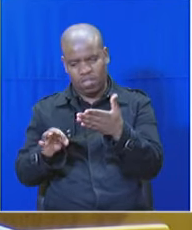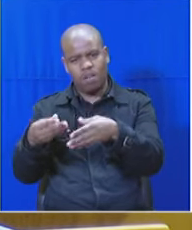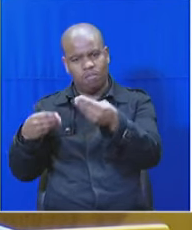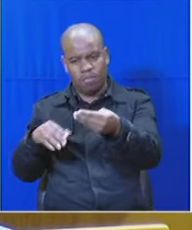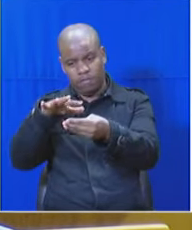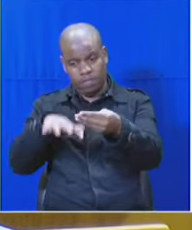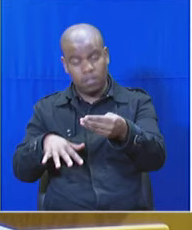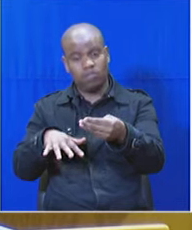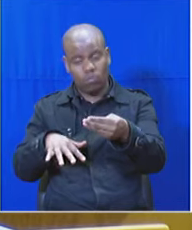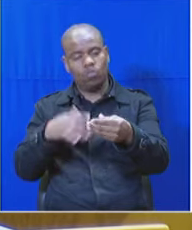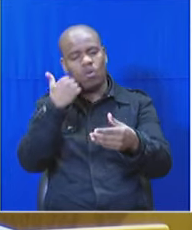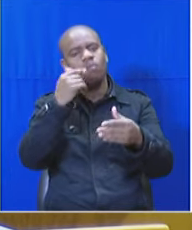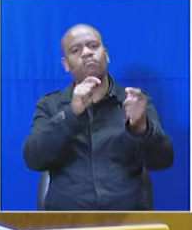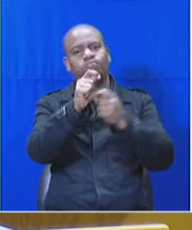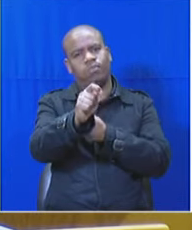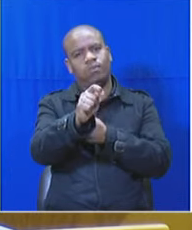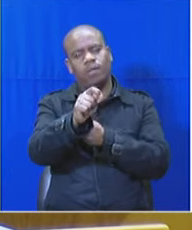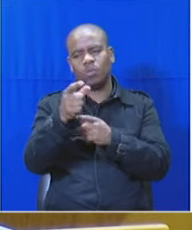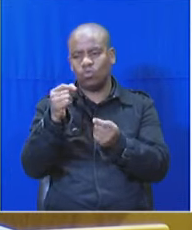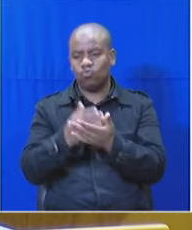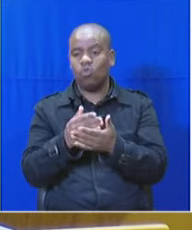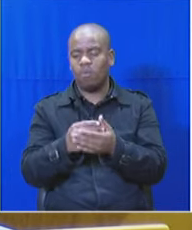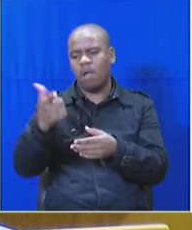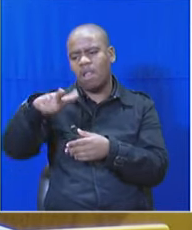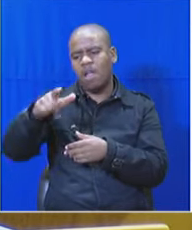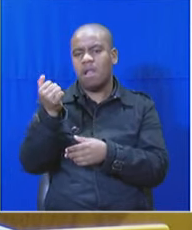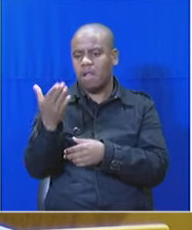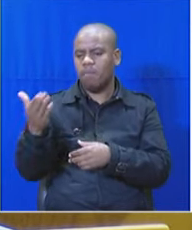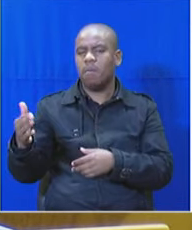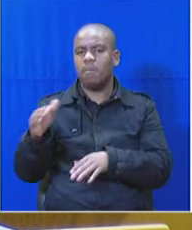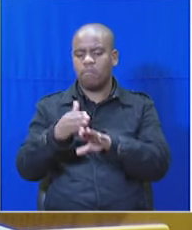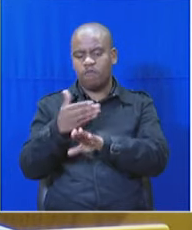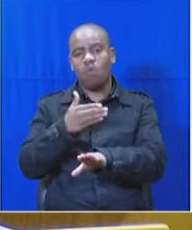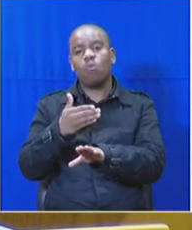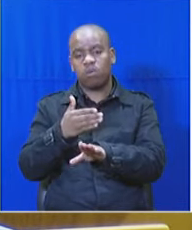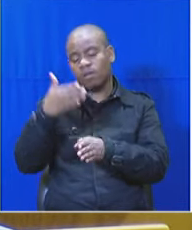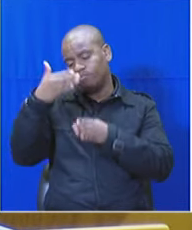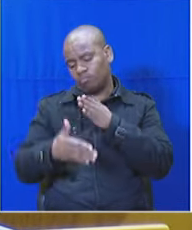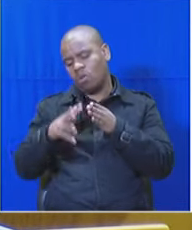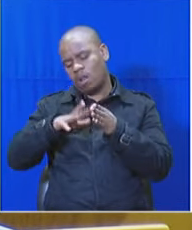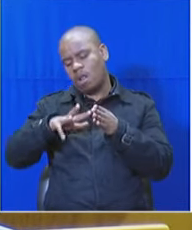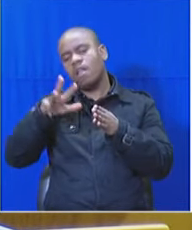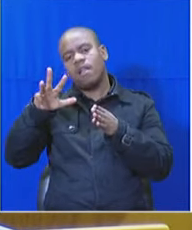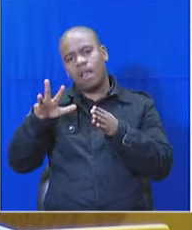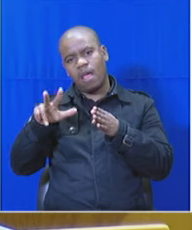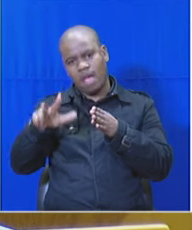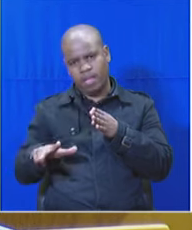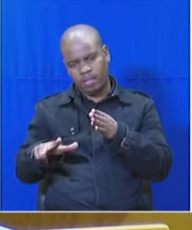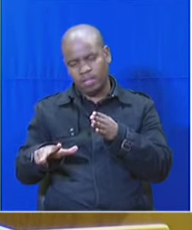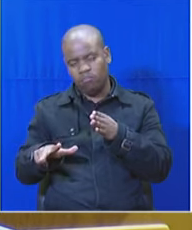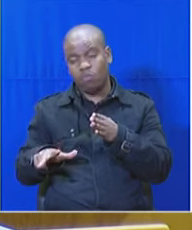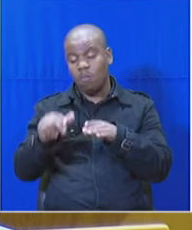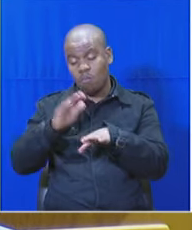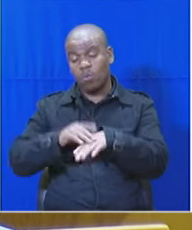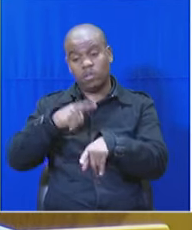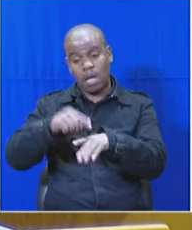commitments: accelerate the settlement of the remaining land claims submitted before the cutoff date of 1998, reopen the period